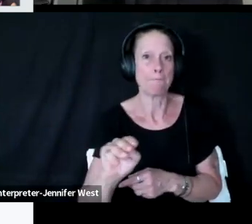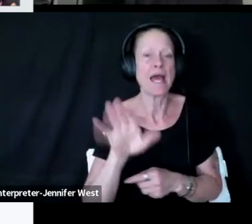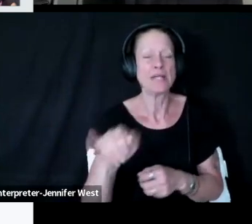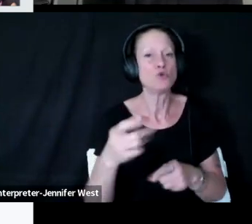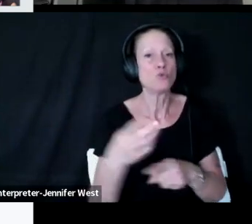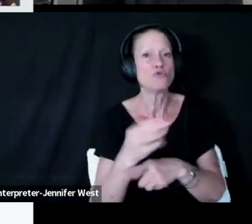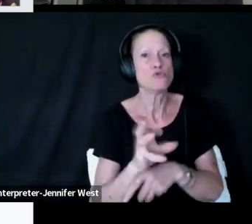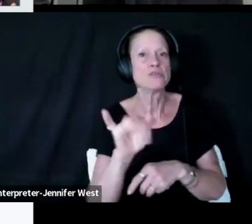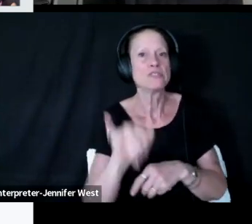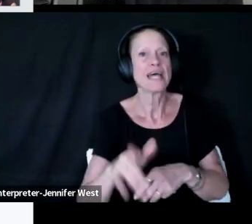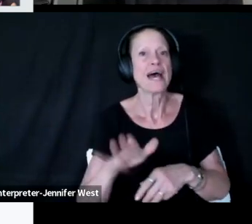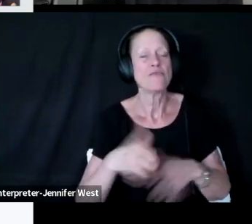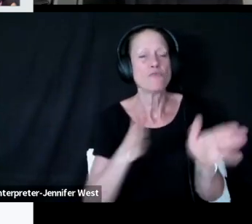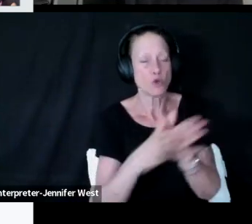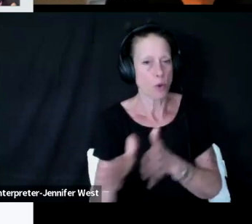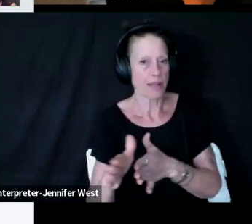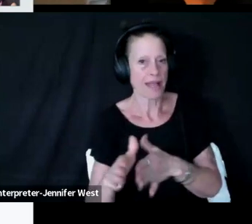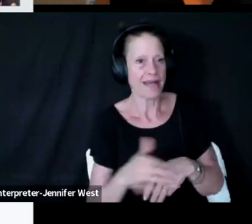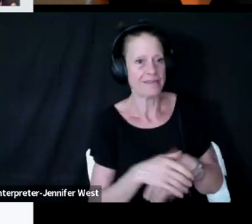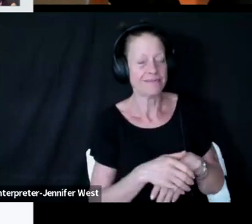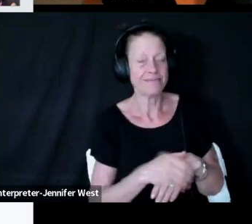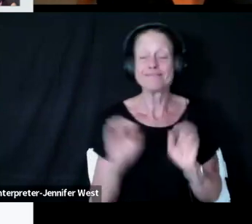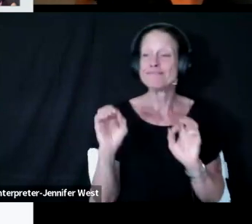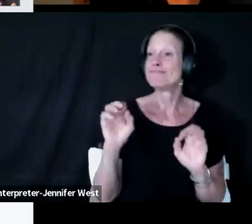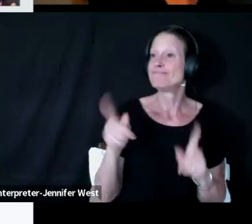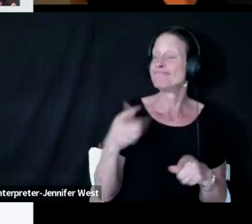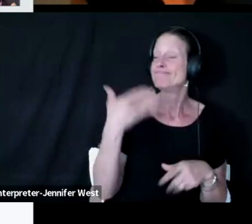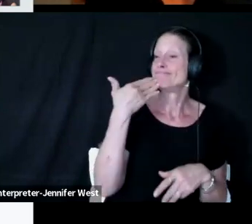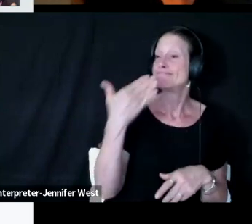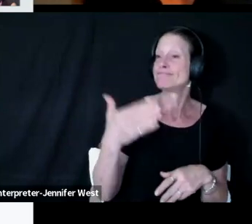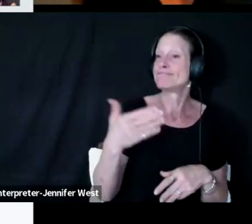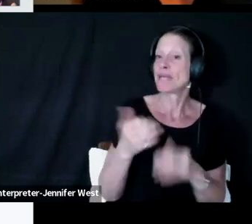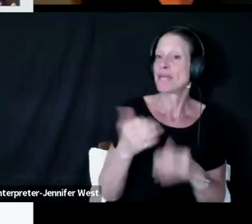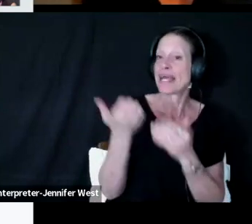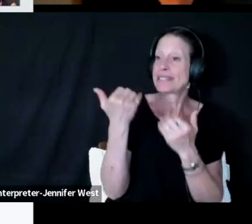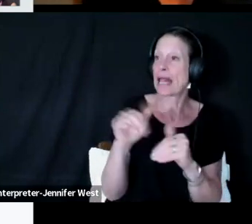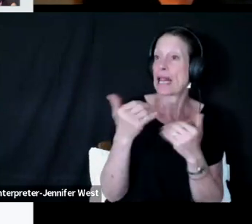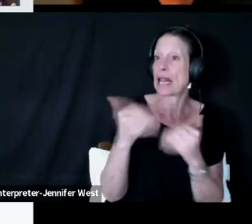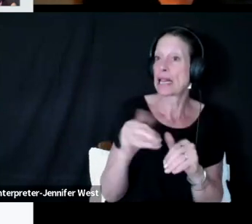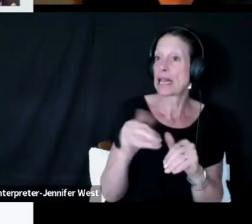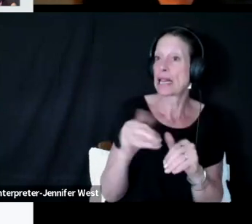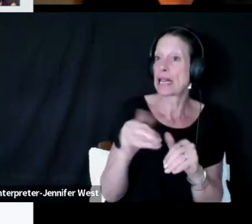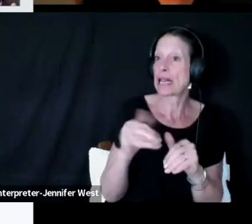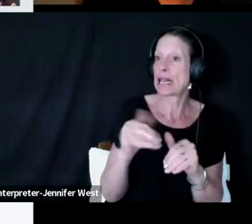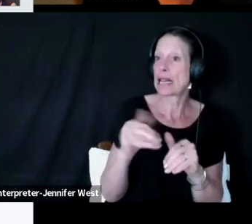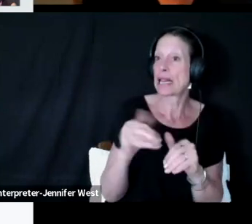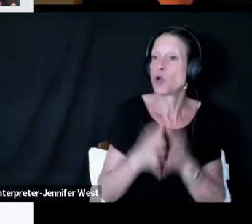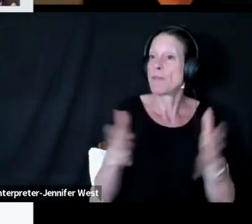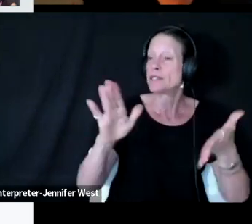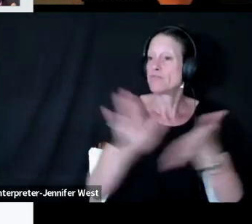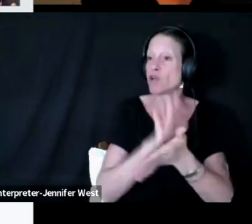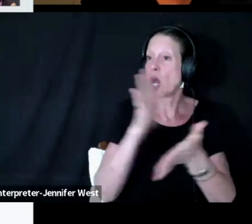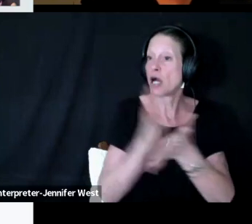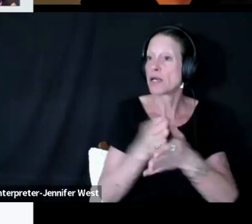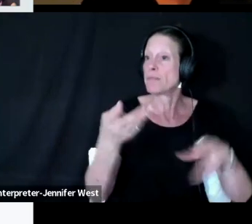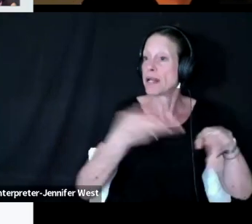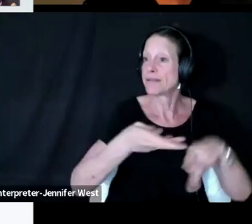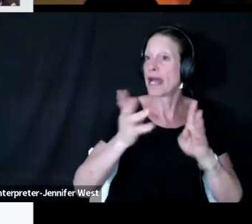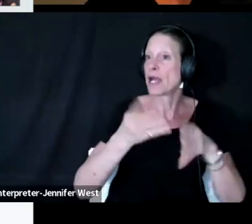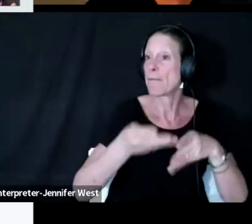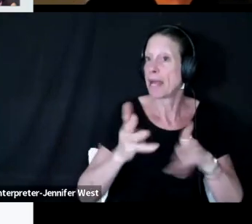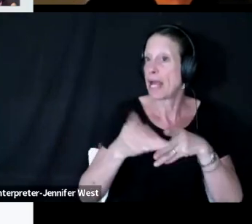as your plan. Okay. Is there a limit to the amount of documentation that can be